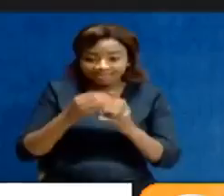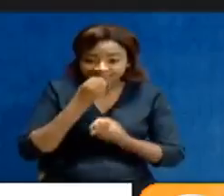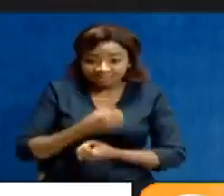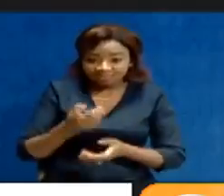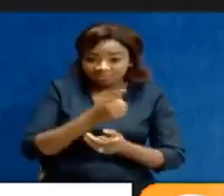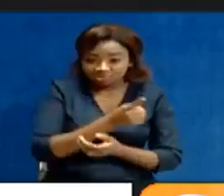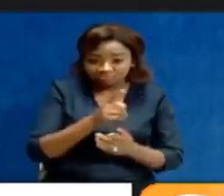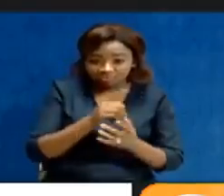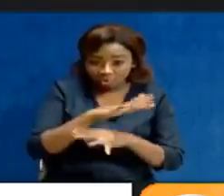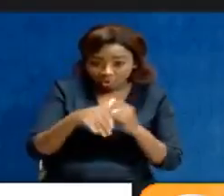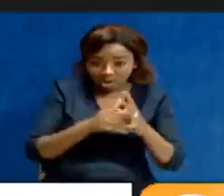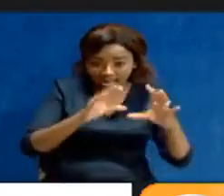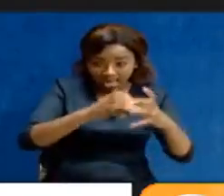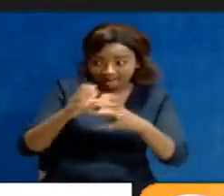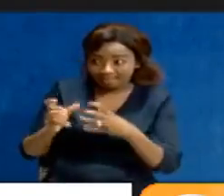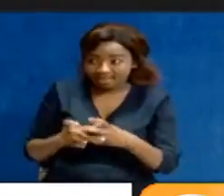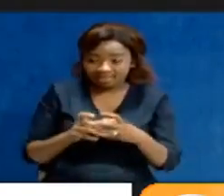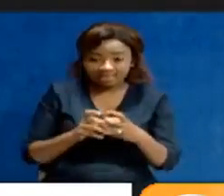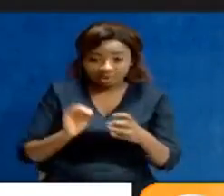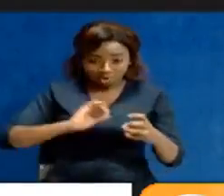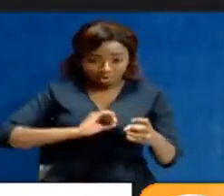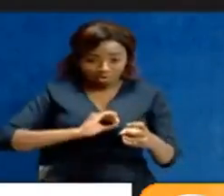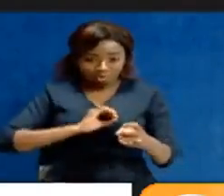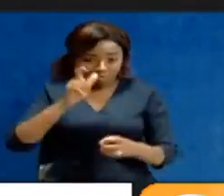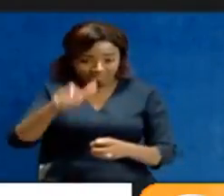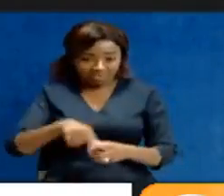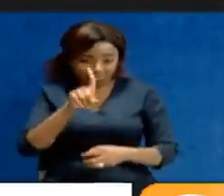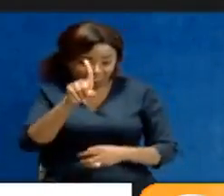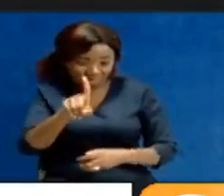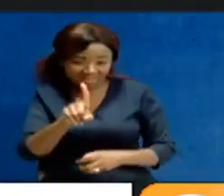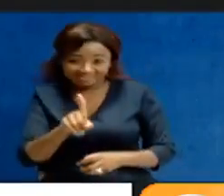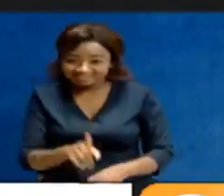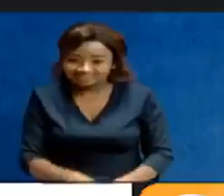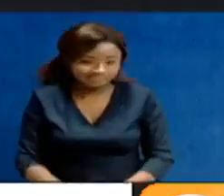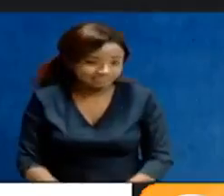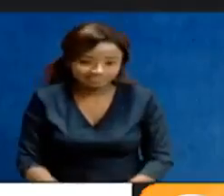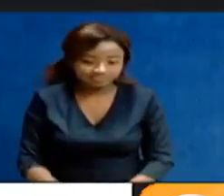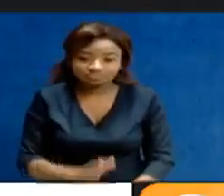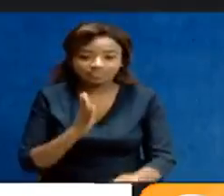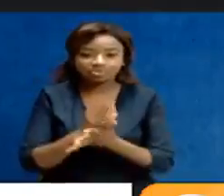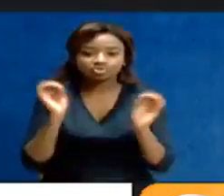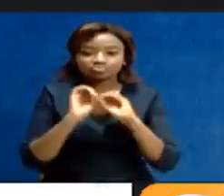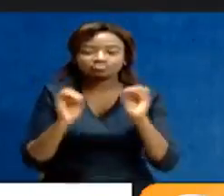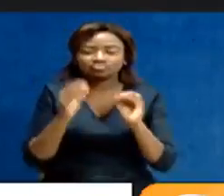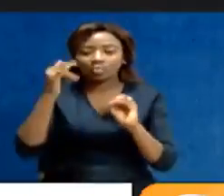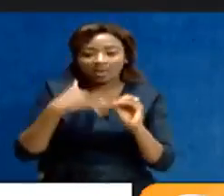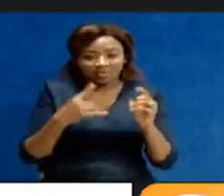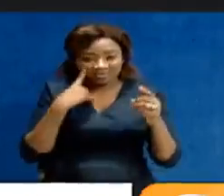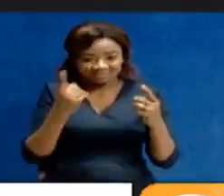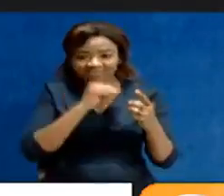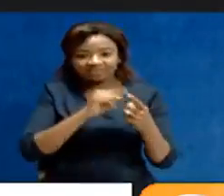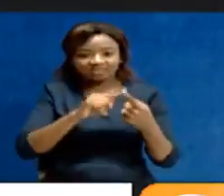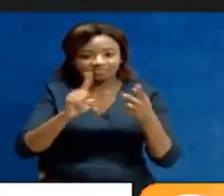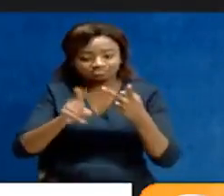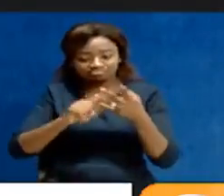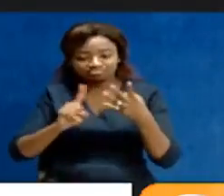information that they belong to one director is not very accurate, sir. We have established that there are different